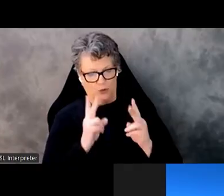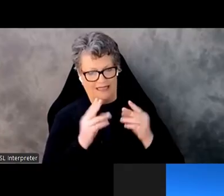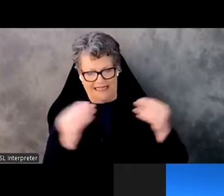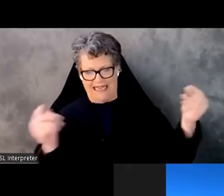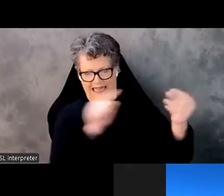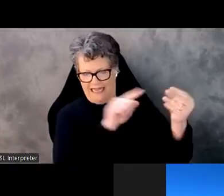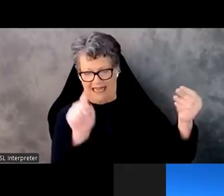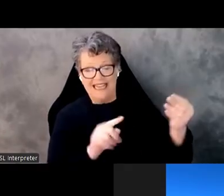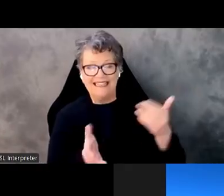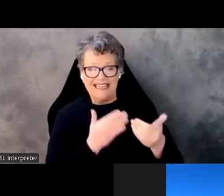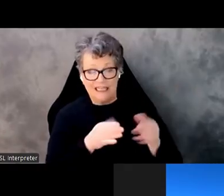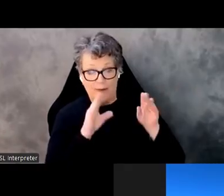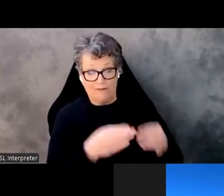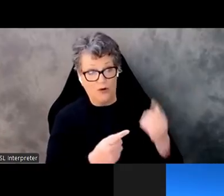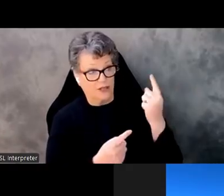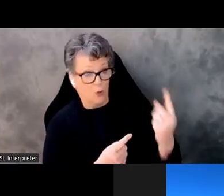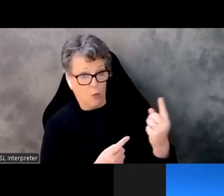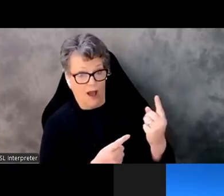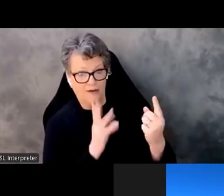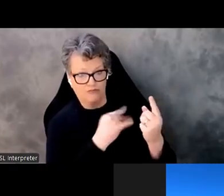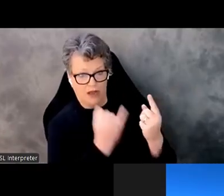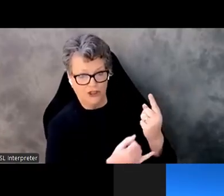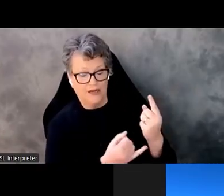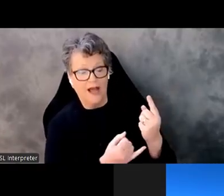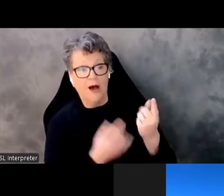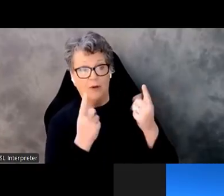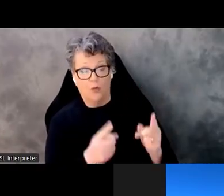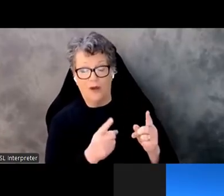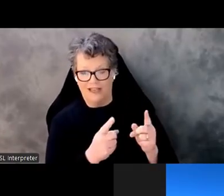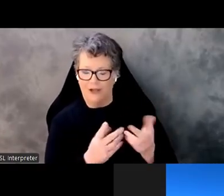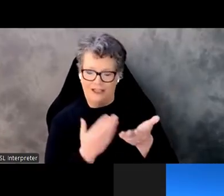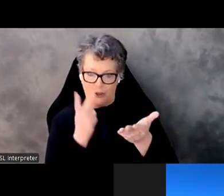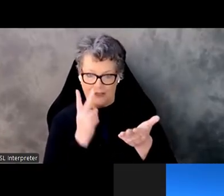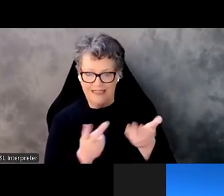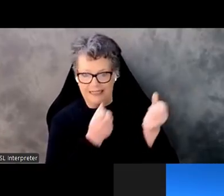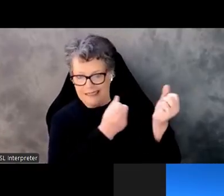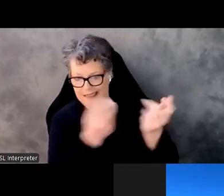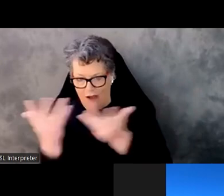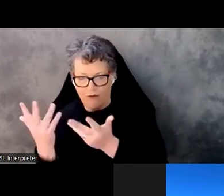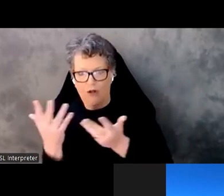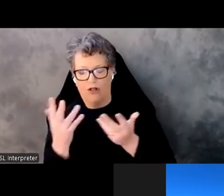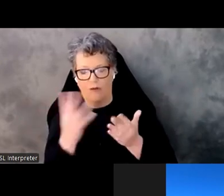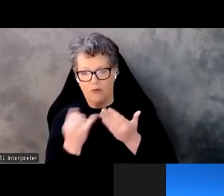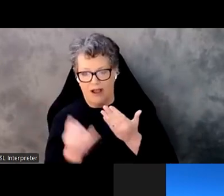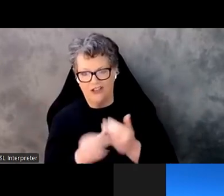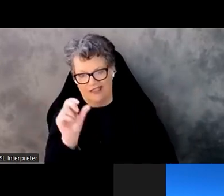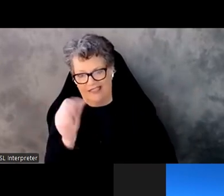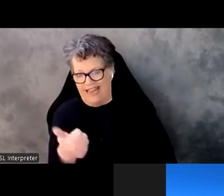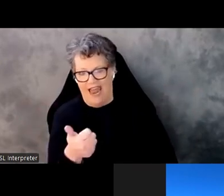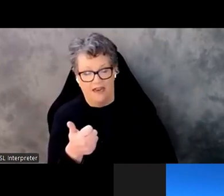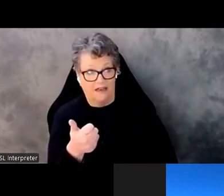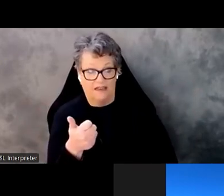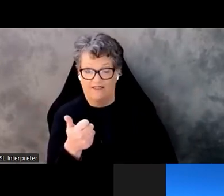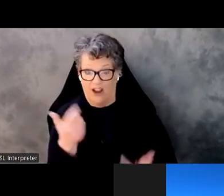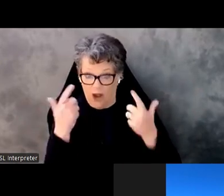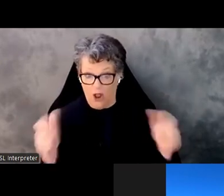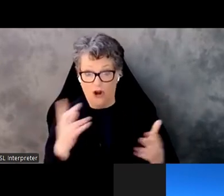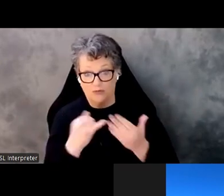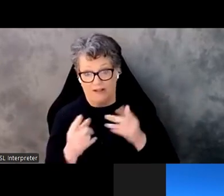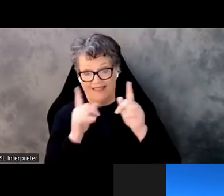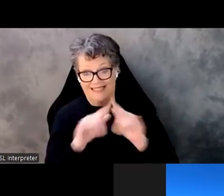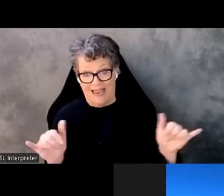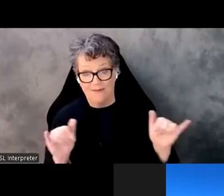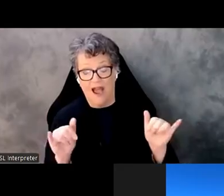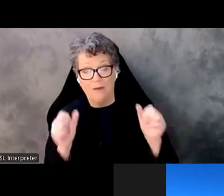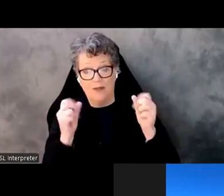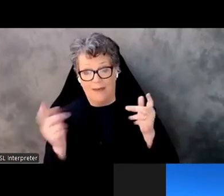to be focused on one individual project, but when you're carrying, as you can see, a slate of 10, some of them very large projects with many